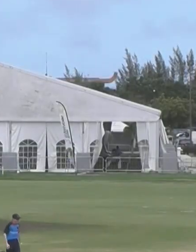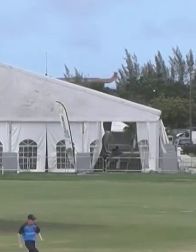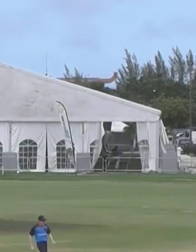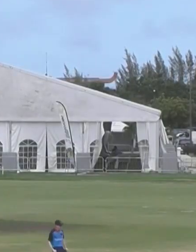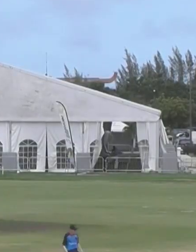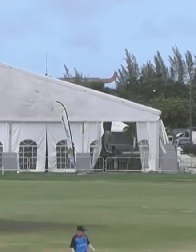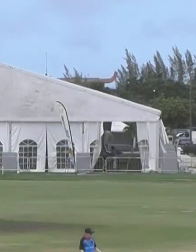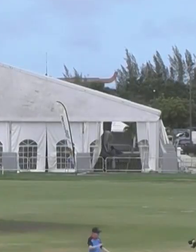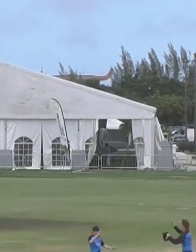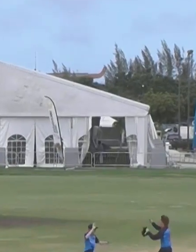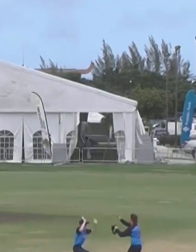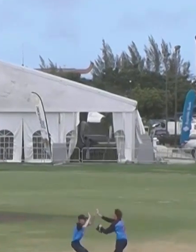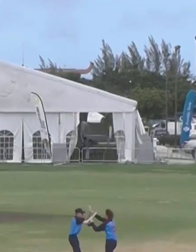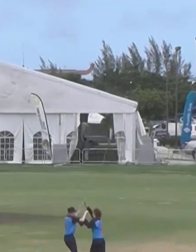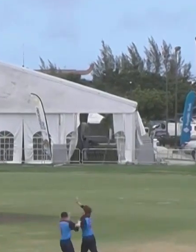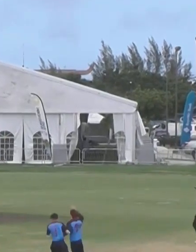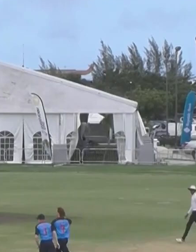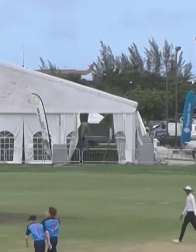the end,